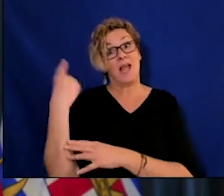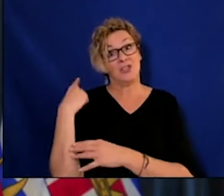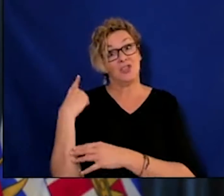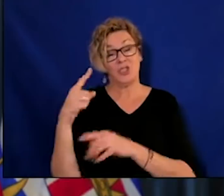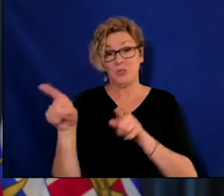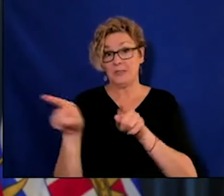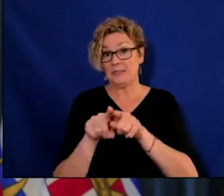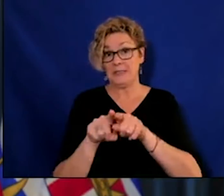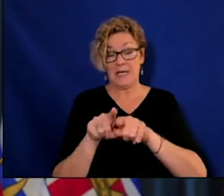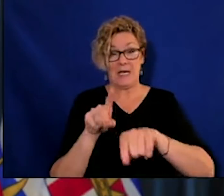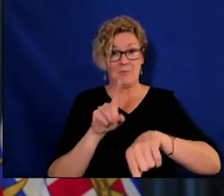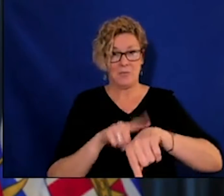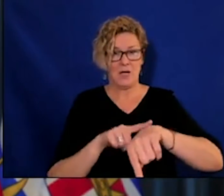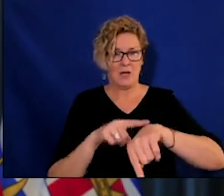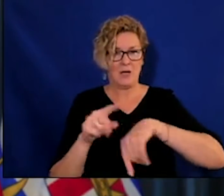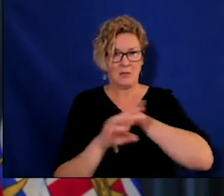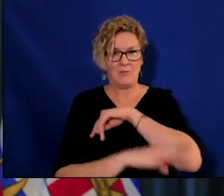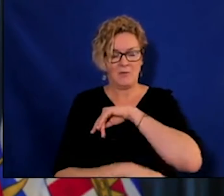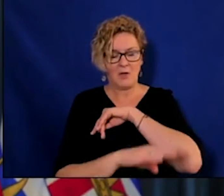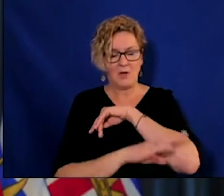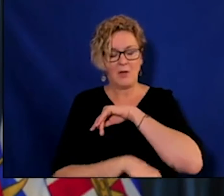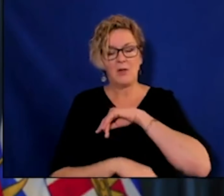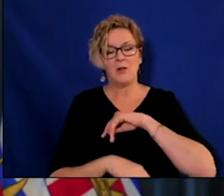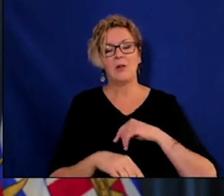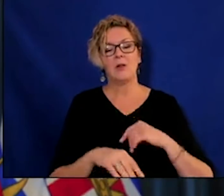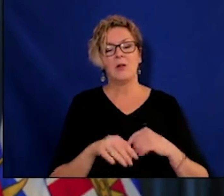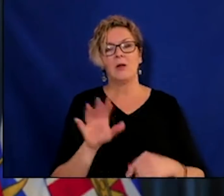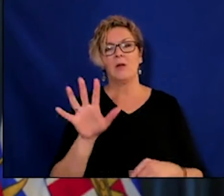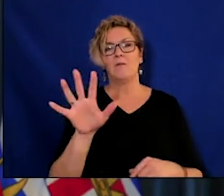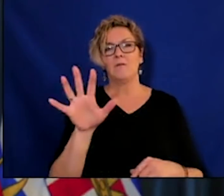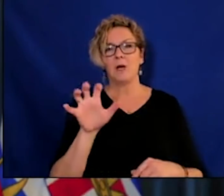23rd, in the 2019-20 year,